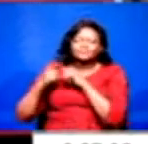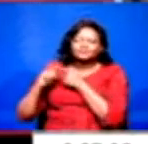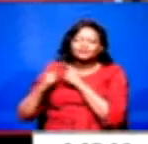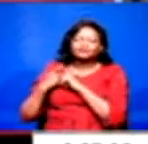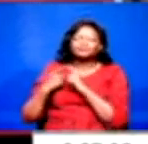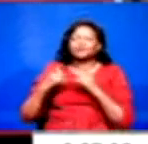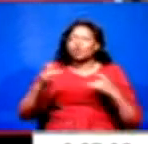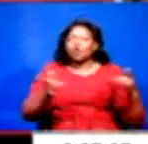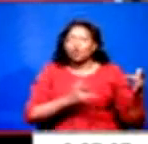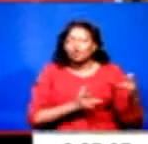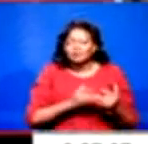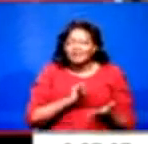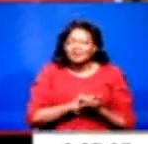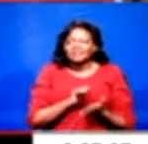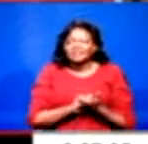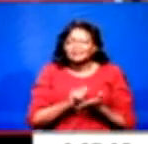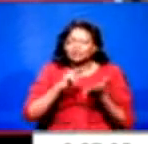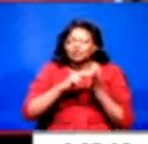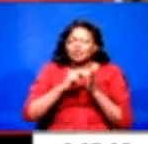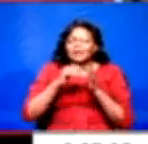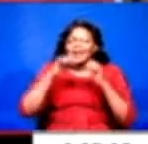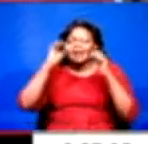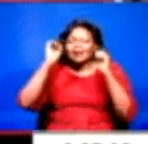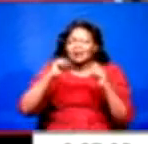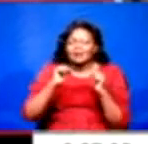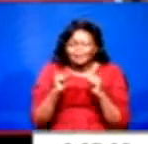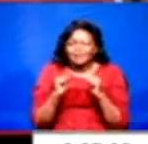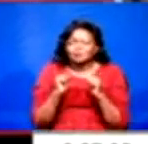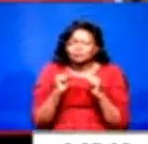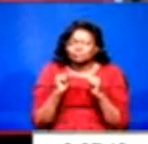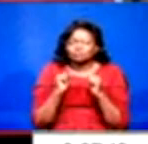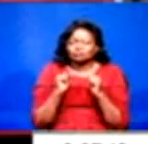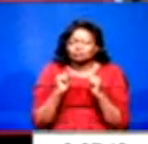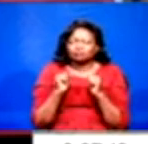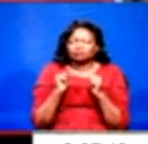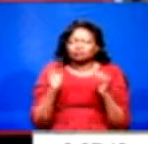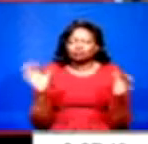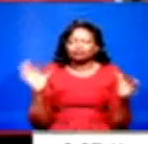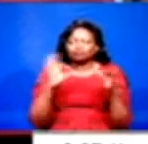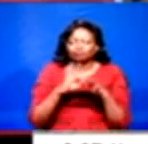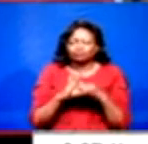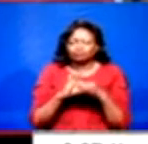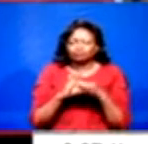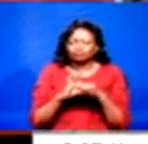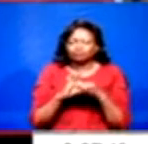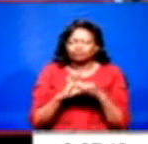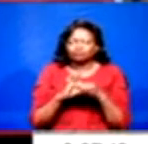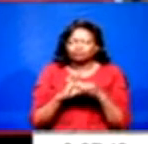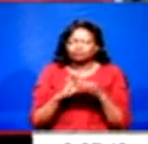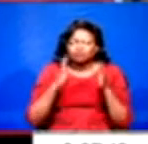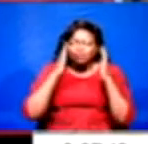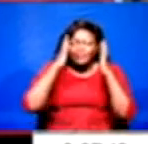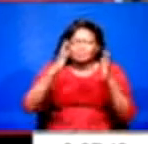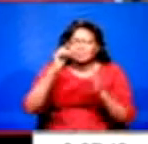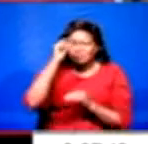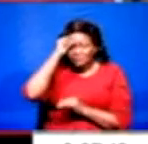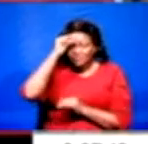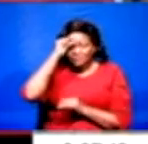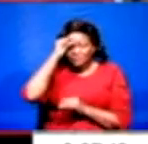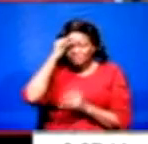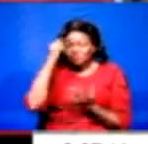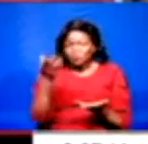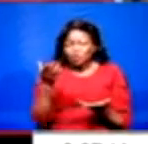consider that contractual agreement to align or conform with the commitments of government, or even to